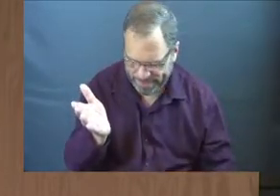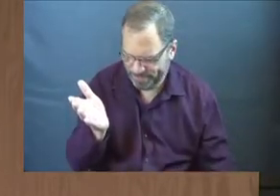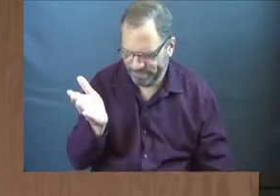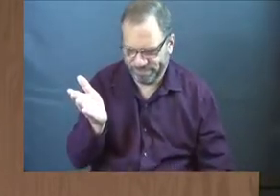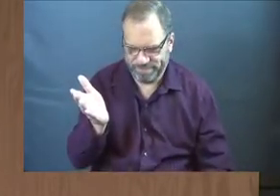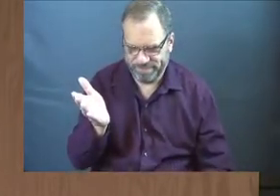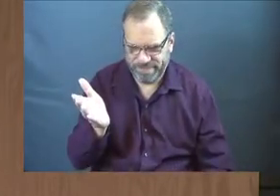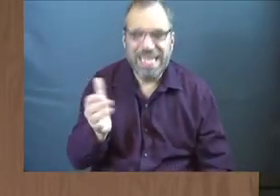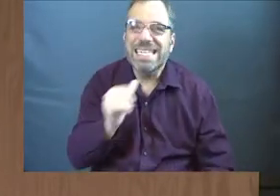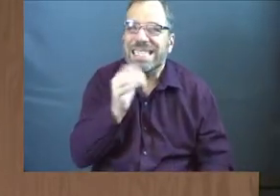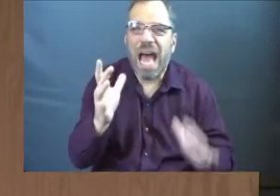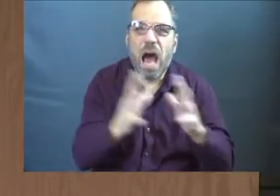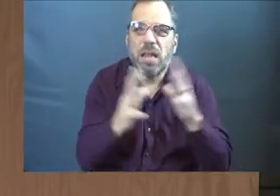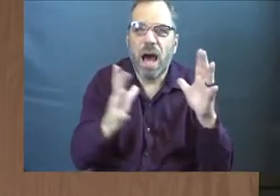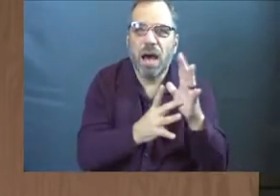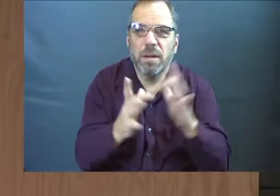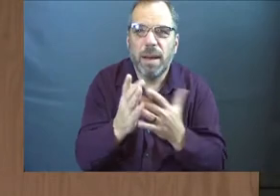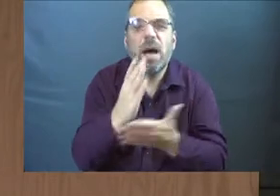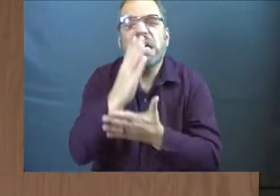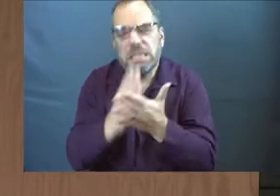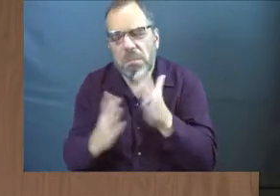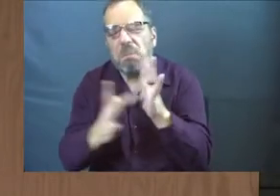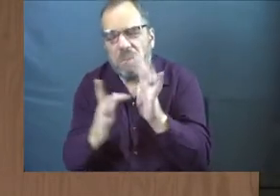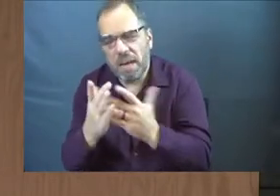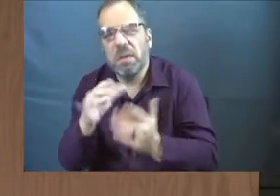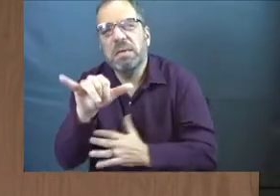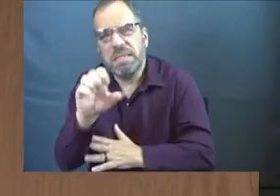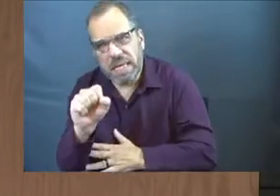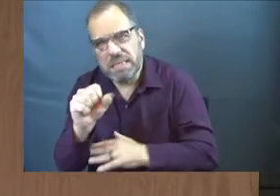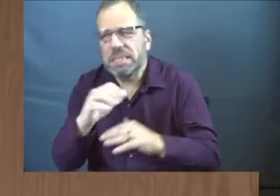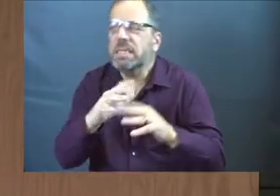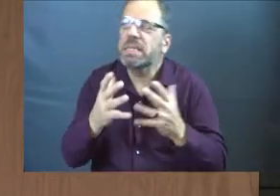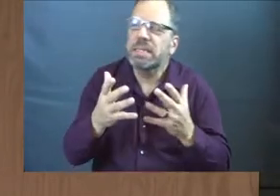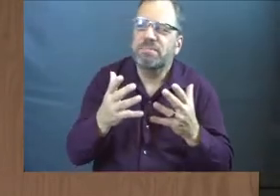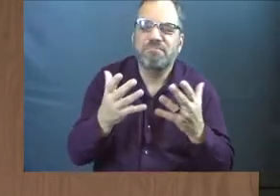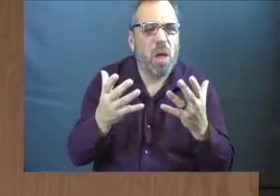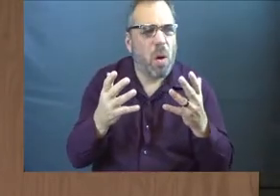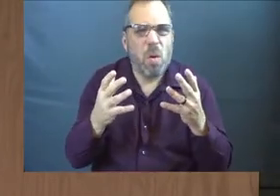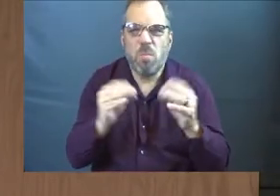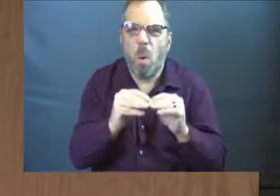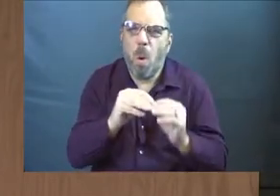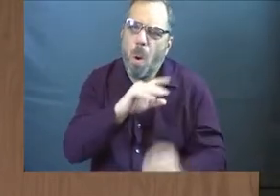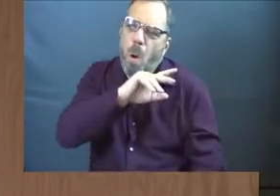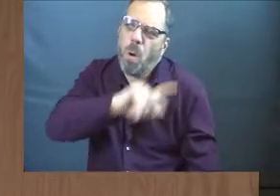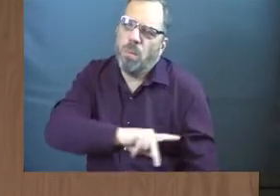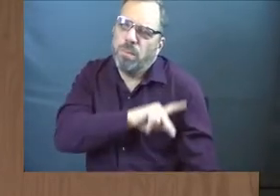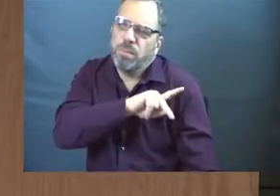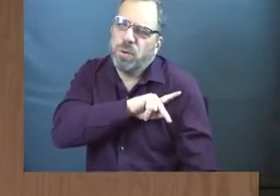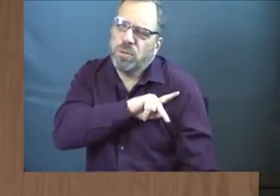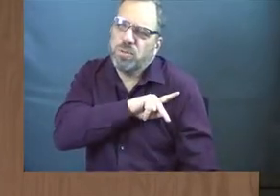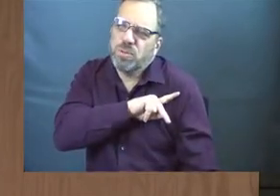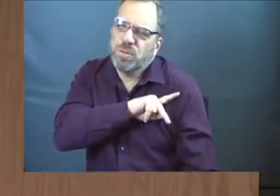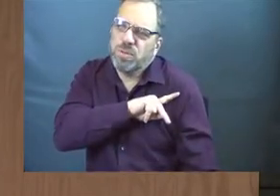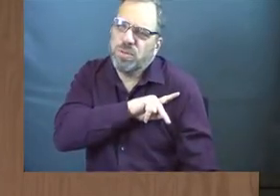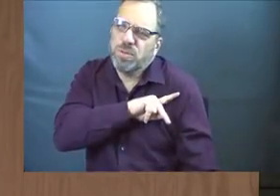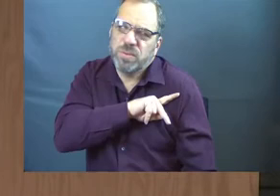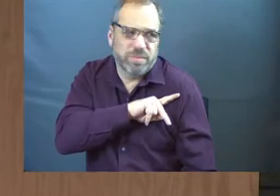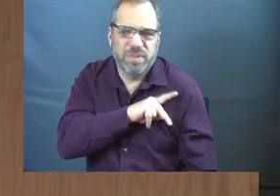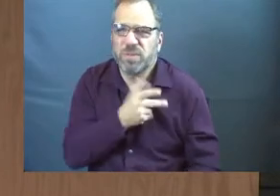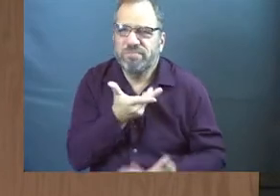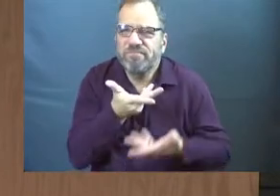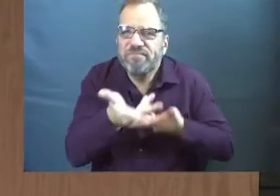We're not gonna have as much Bible today, even though there's gonna be a lot of Bible. This is gonna be a very personal conversation between me and